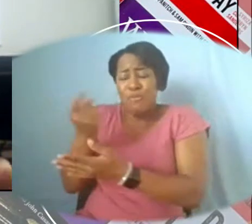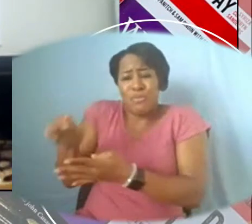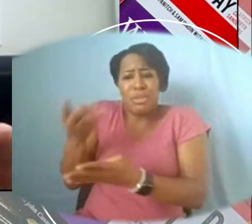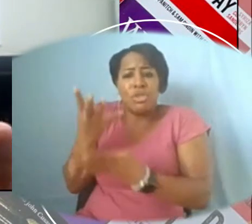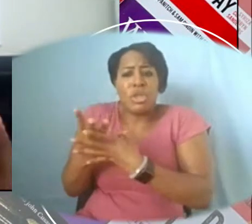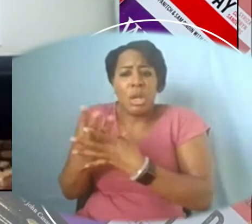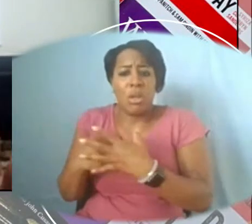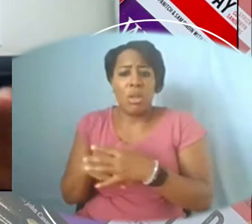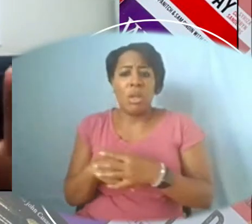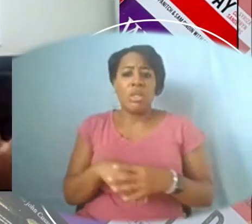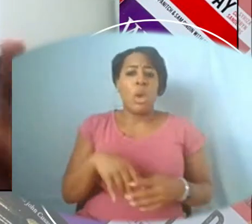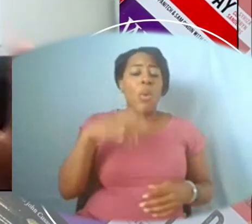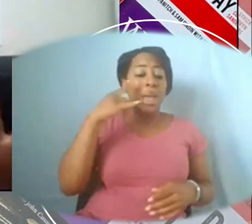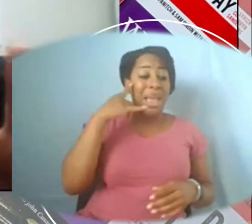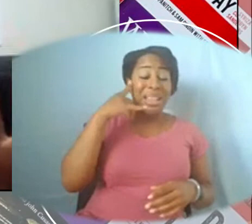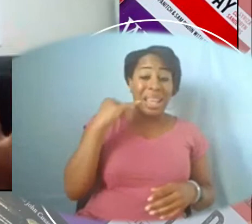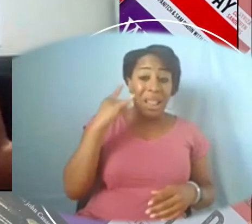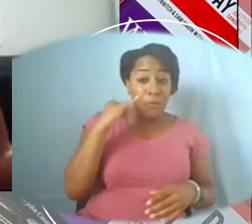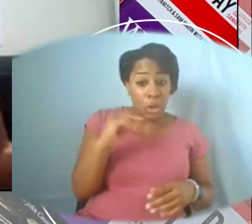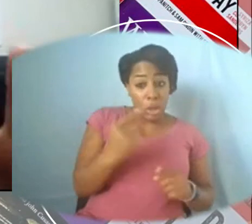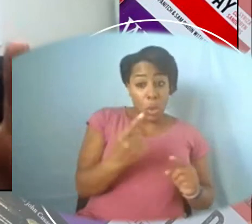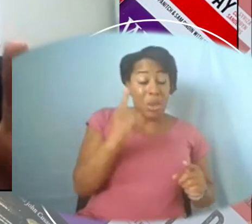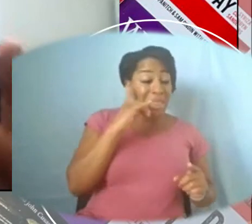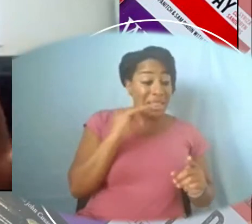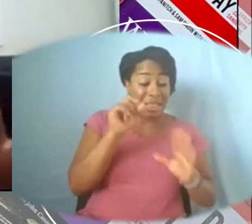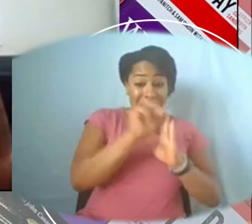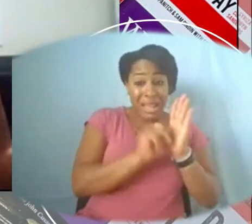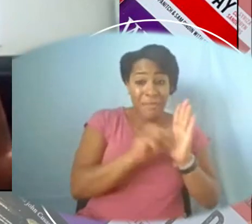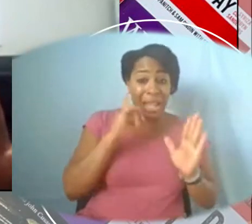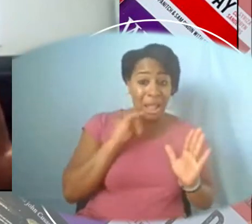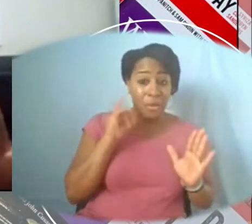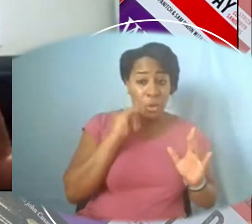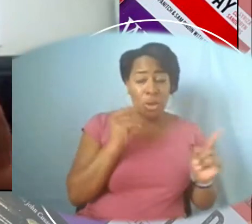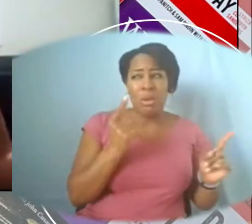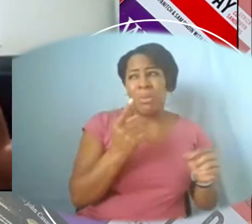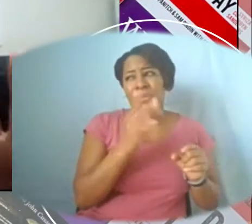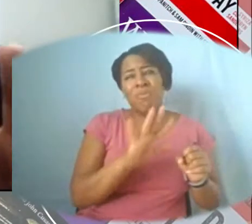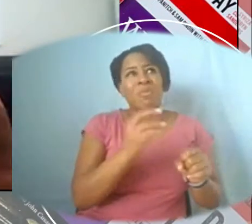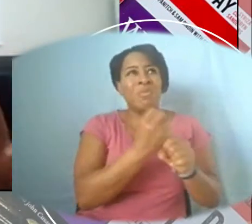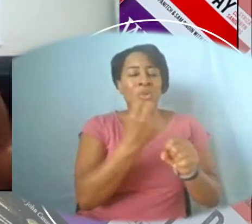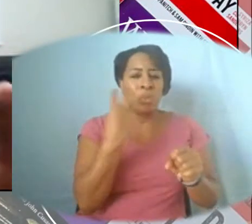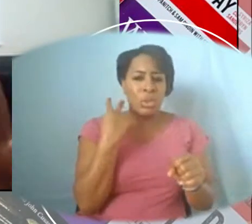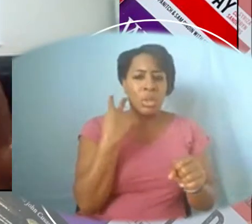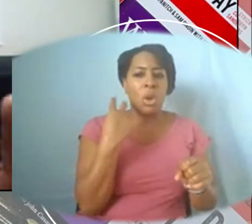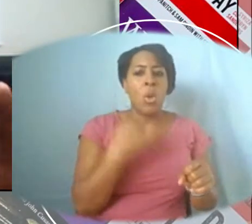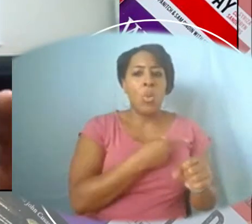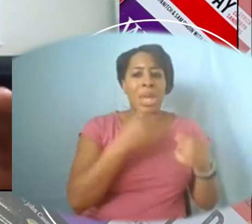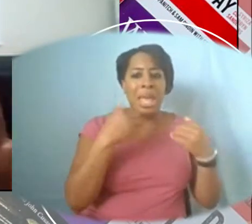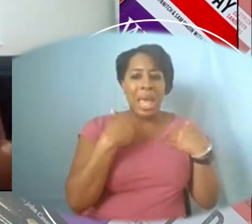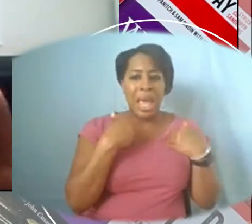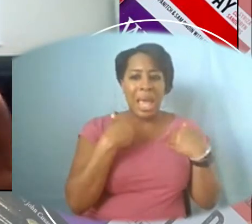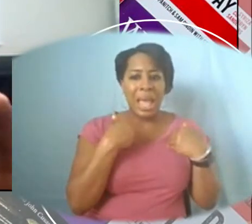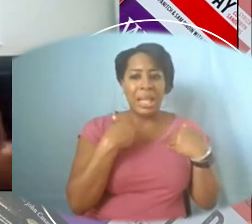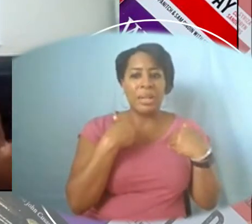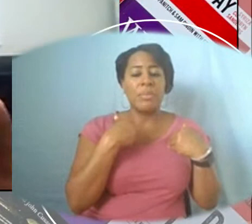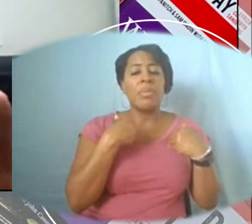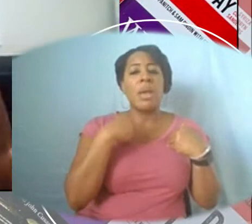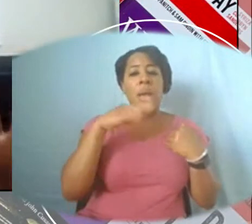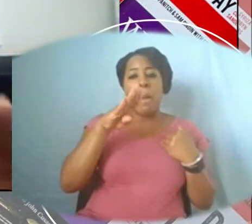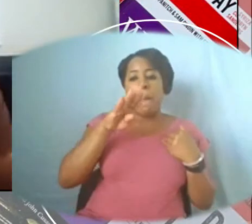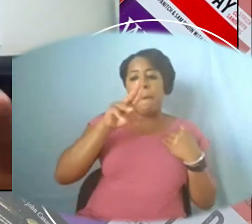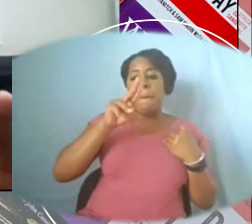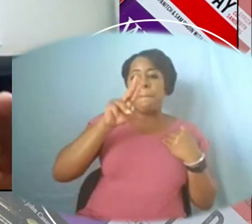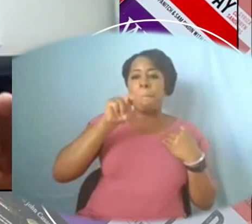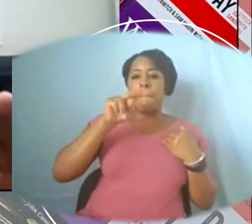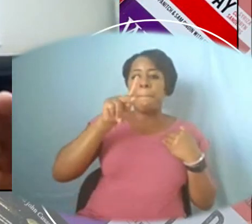population in California alone. In California, a couple of years ago, we had triple rack bunks in gyms that were meant